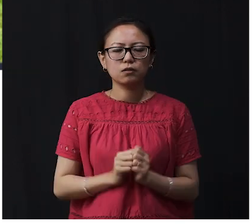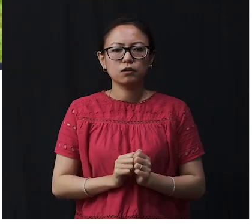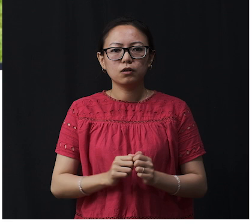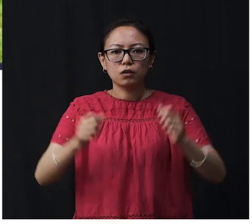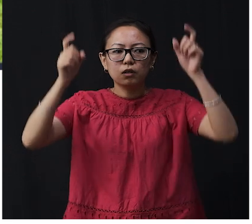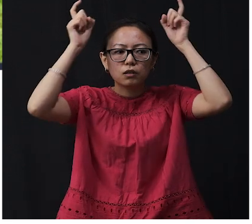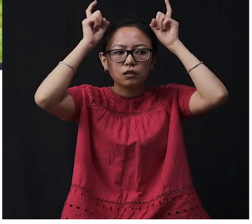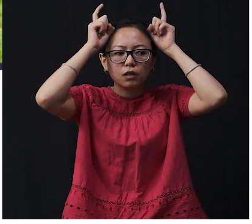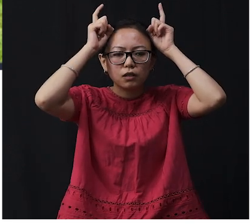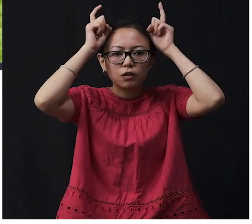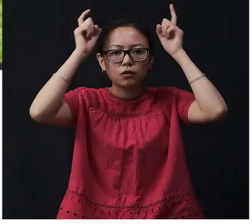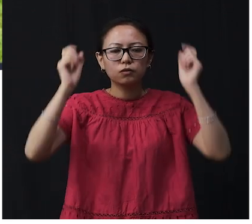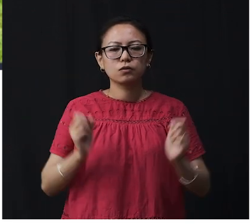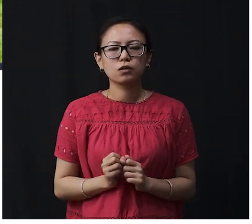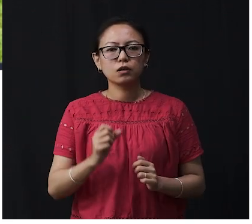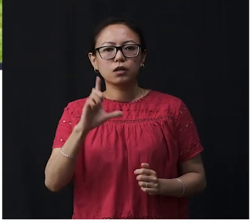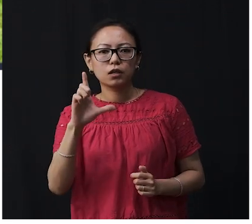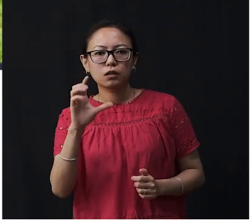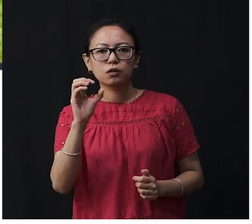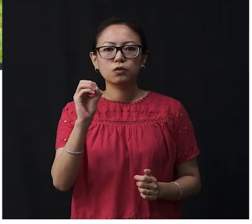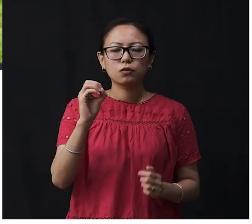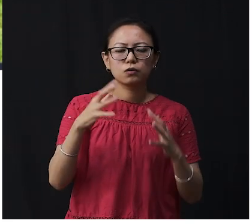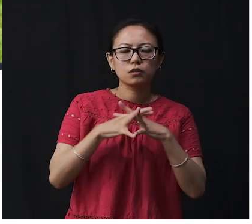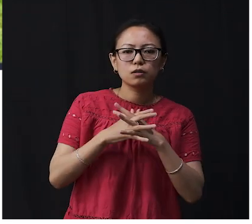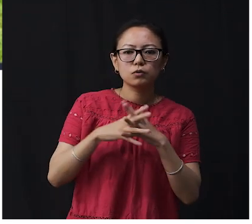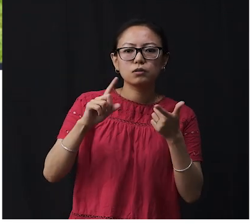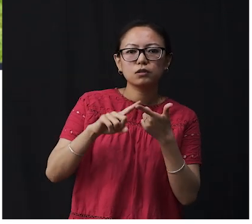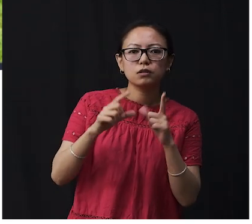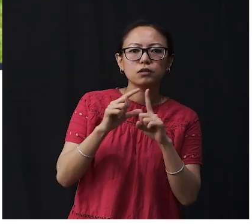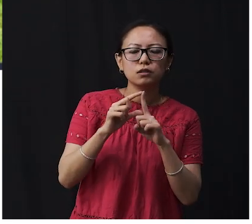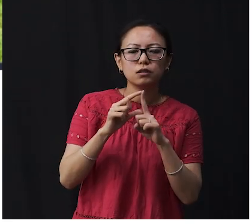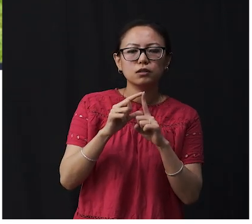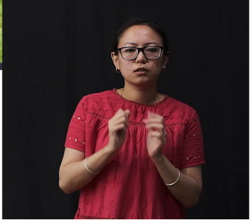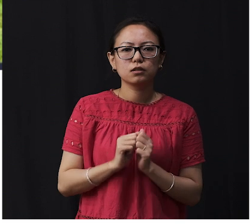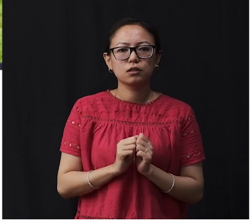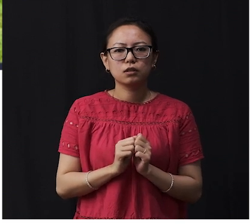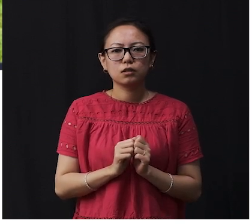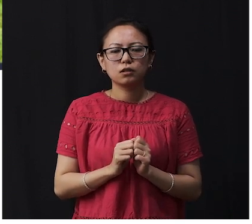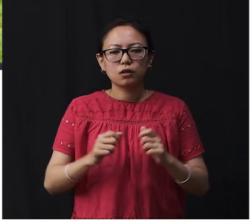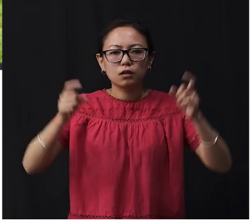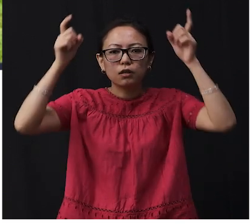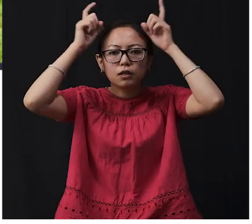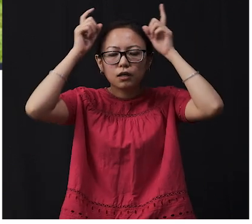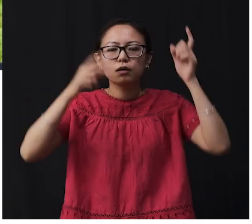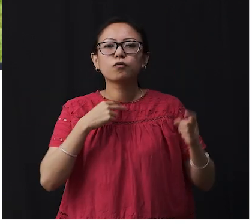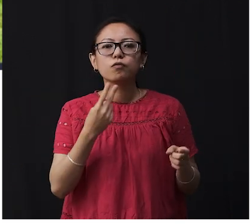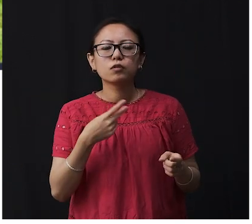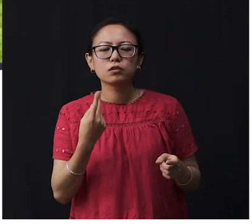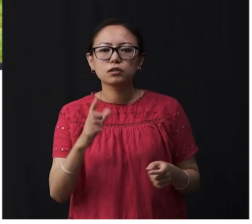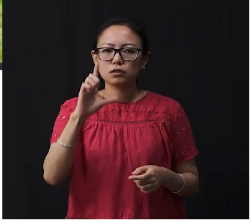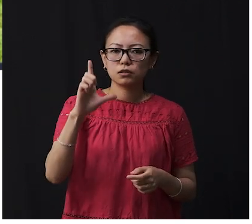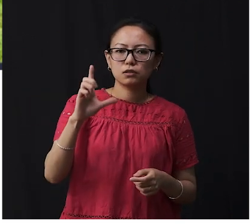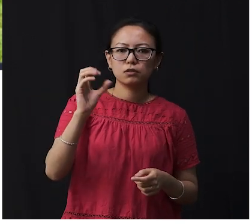cow lowed. Lowed means to make a cow sound, something like moo. That is the